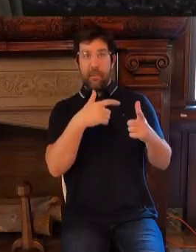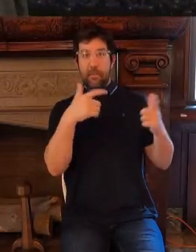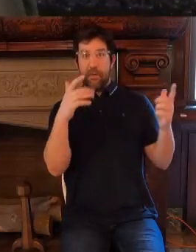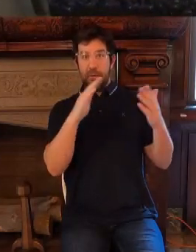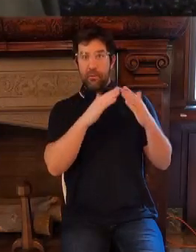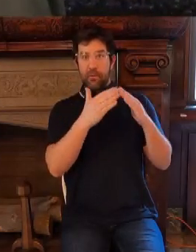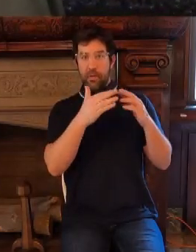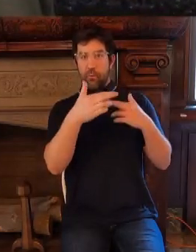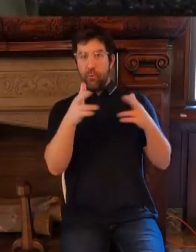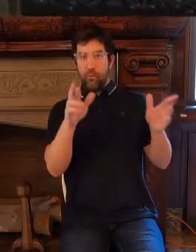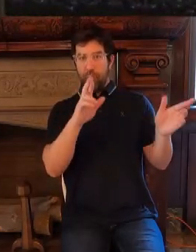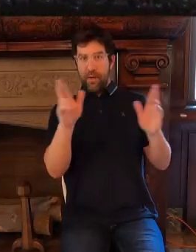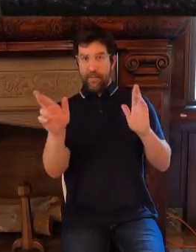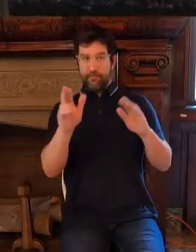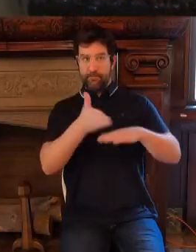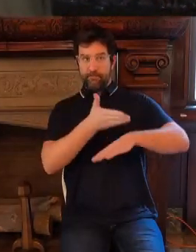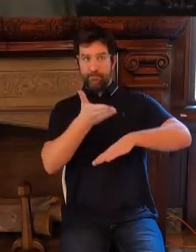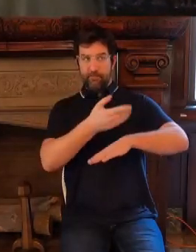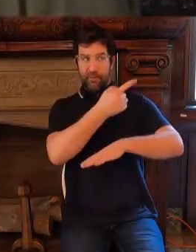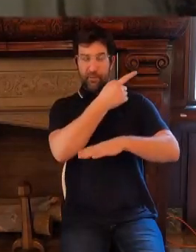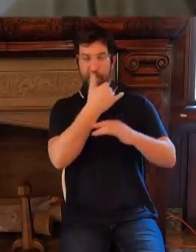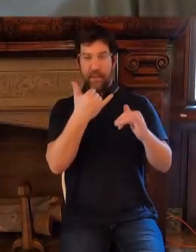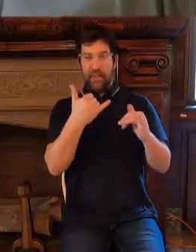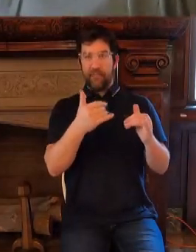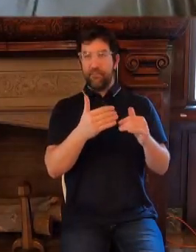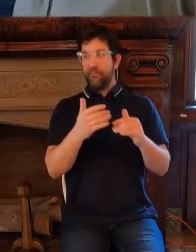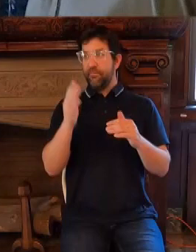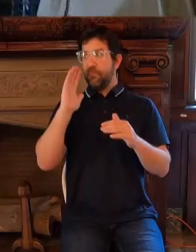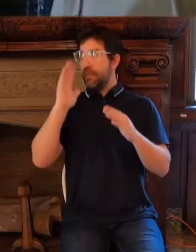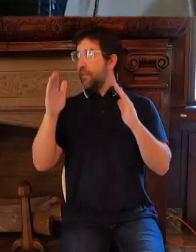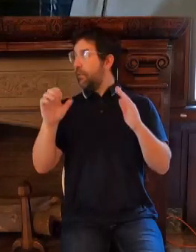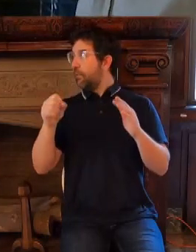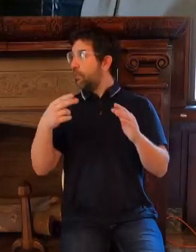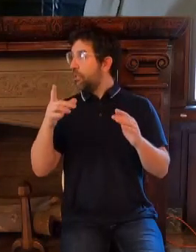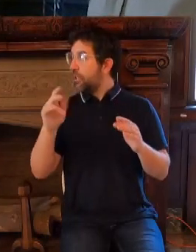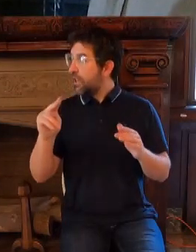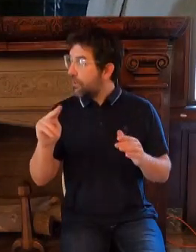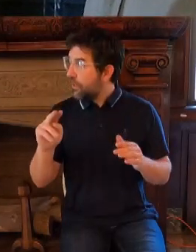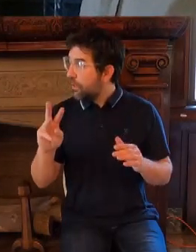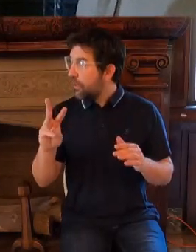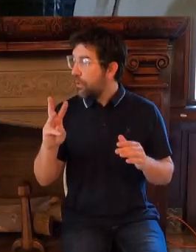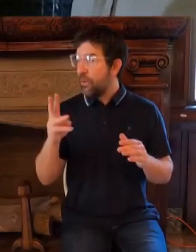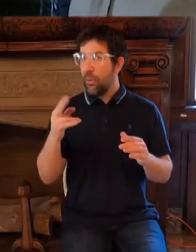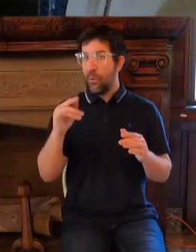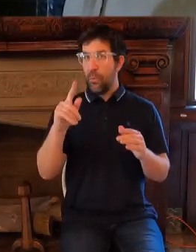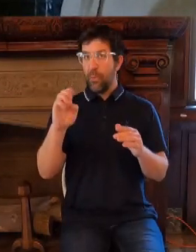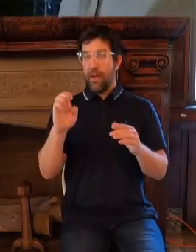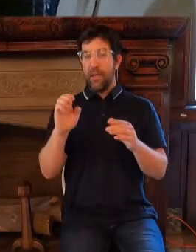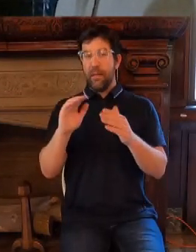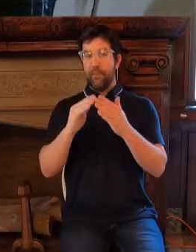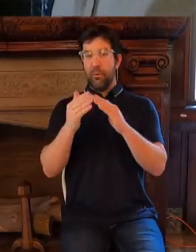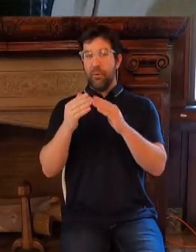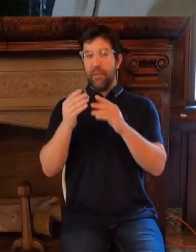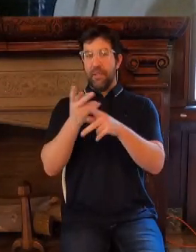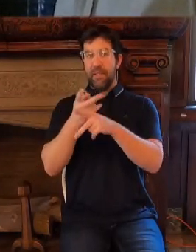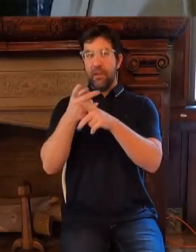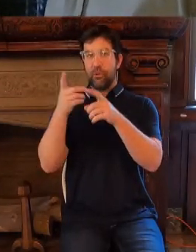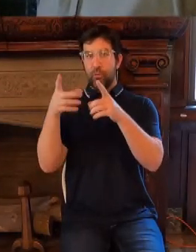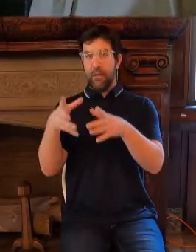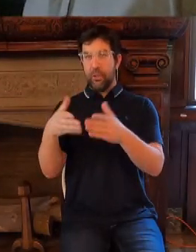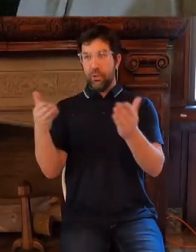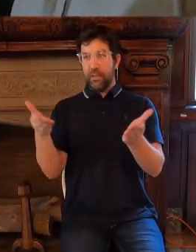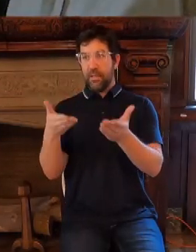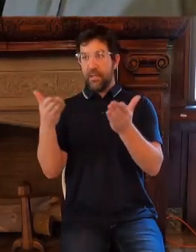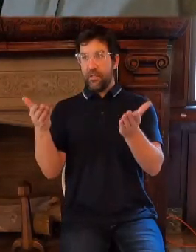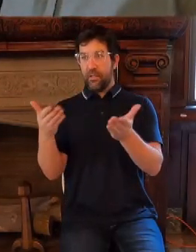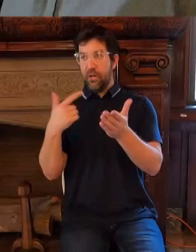you. Hello, everyone. I'm Sharon White. I am the community care director here, so